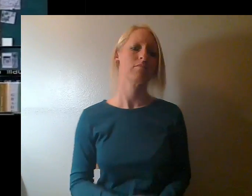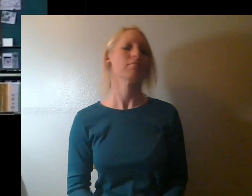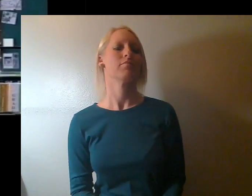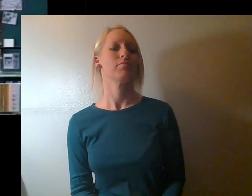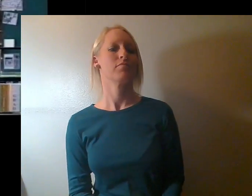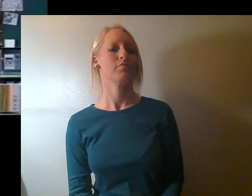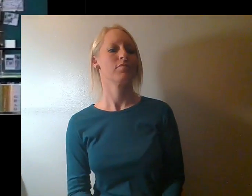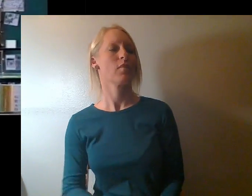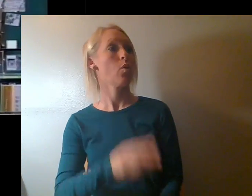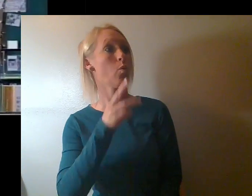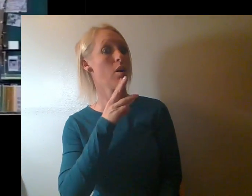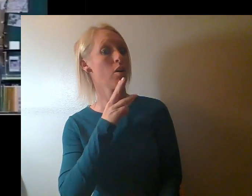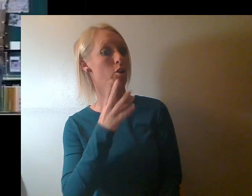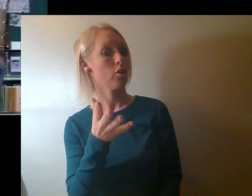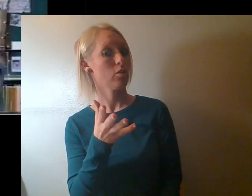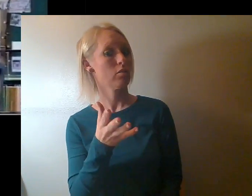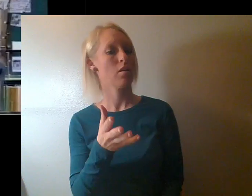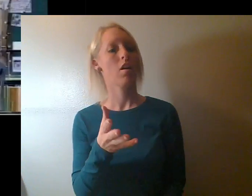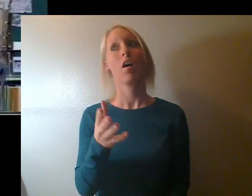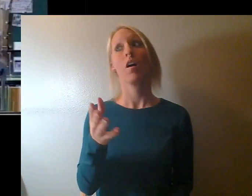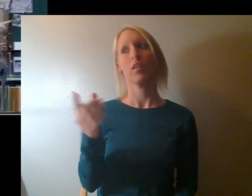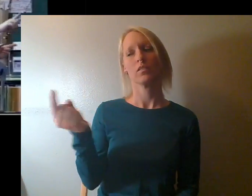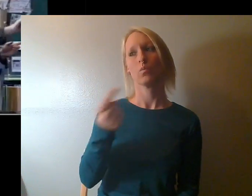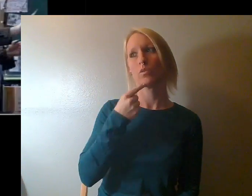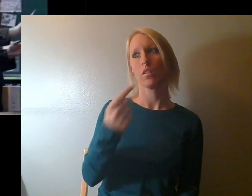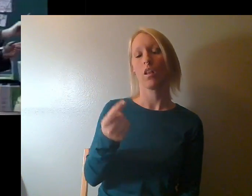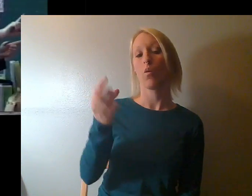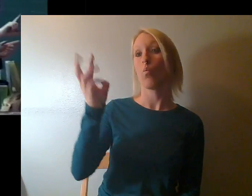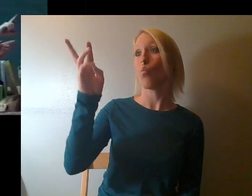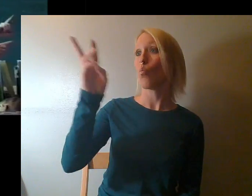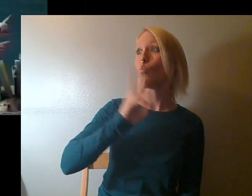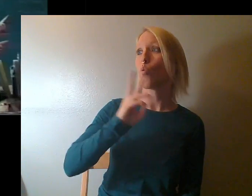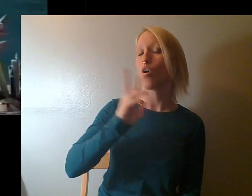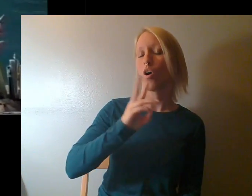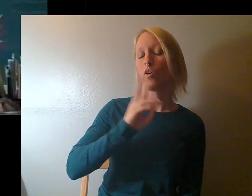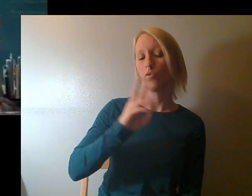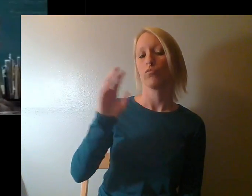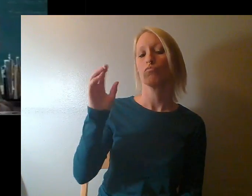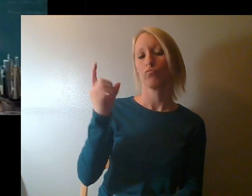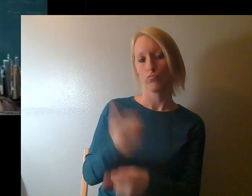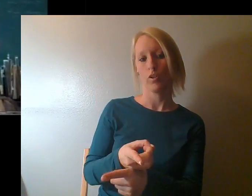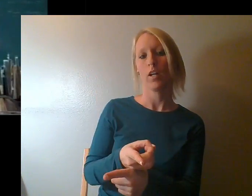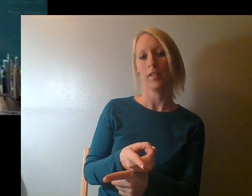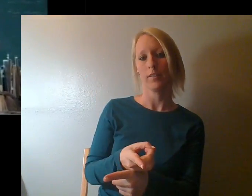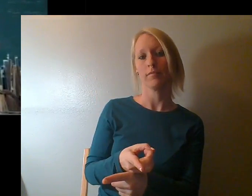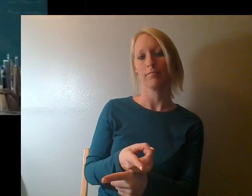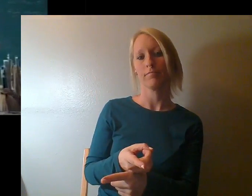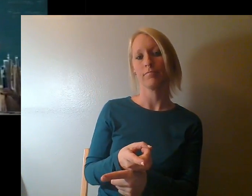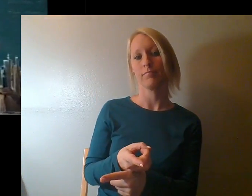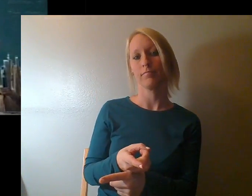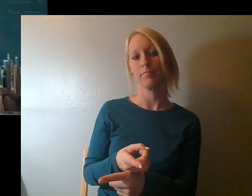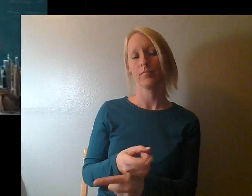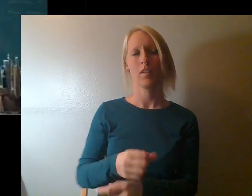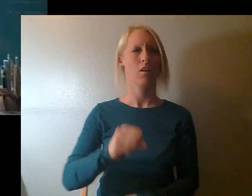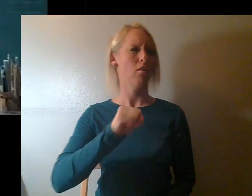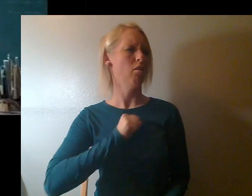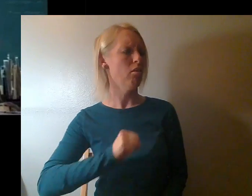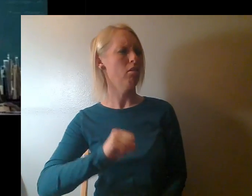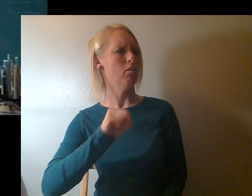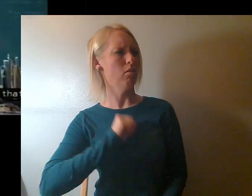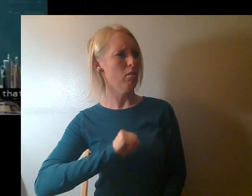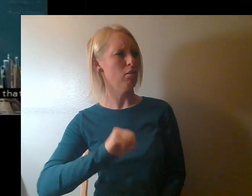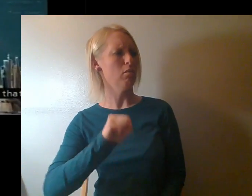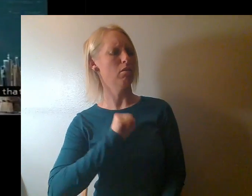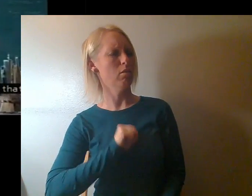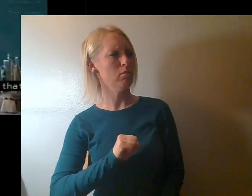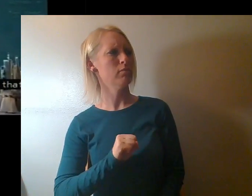Where? I heard someone say it. Water. Now, let me ask you. Listen up, please. What would happen